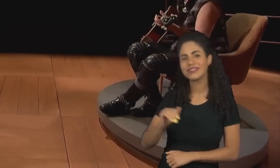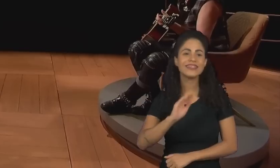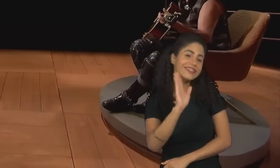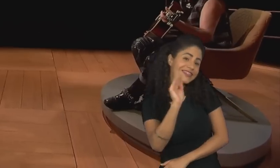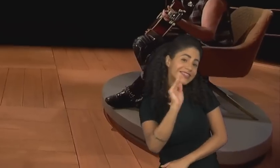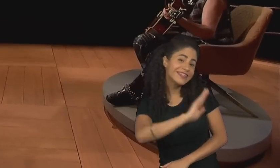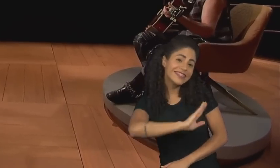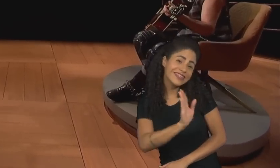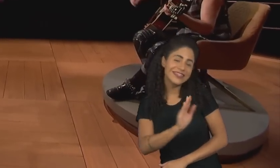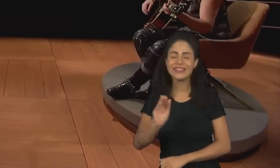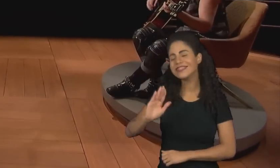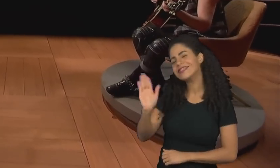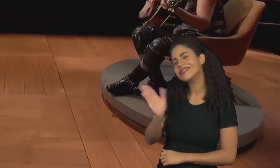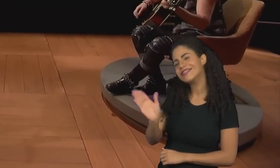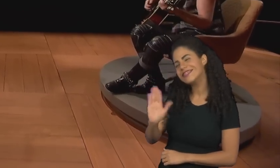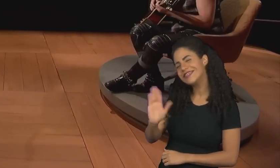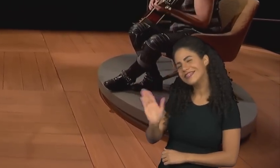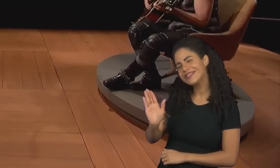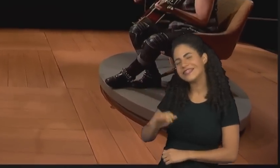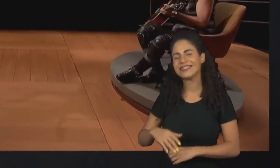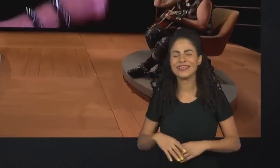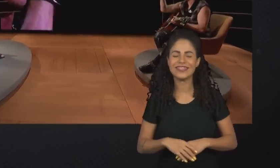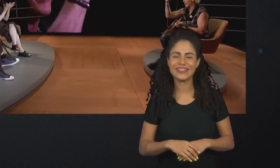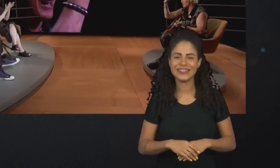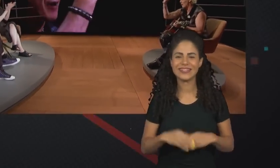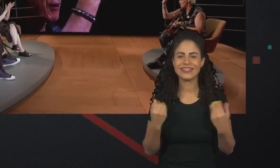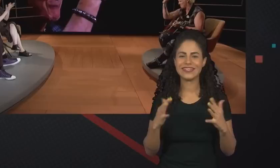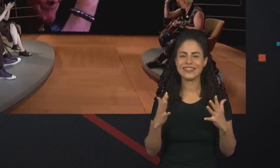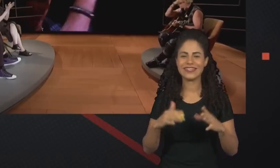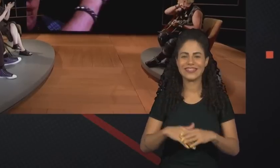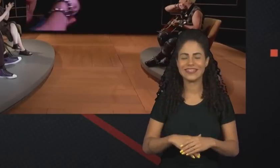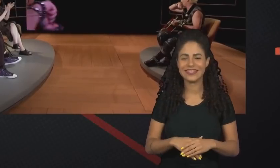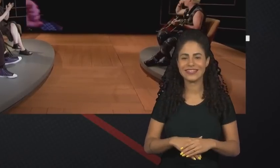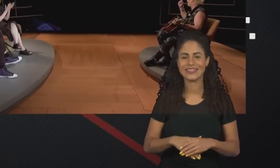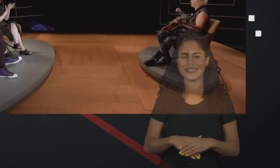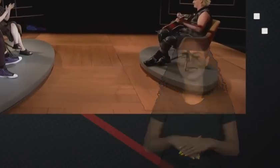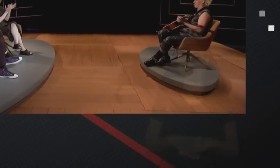Bye. Come on.